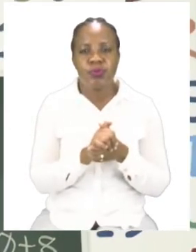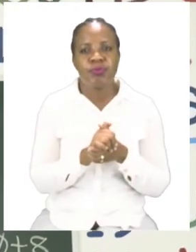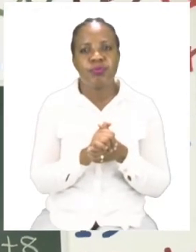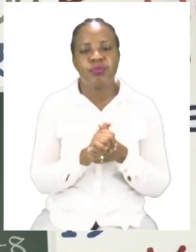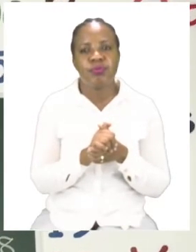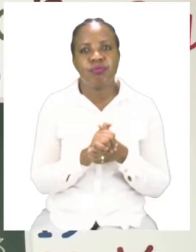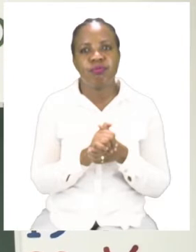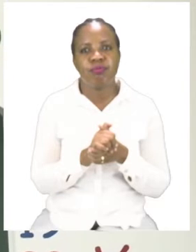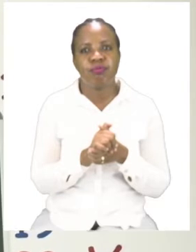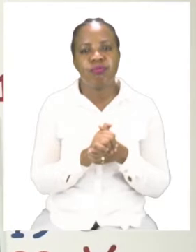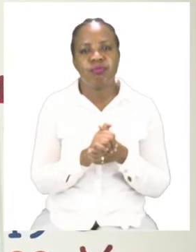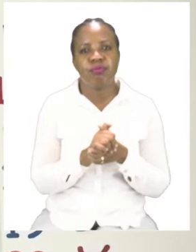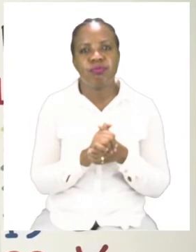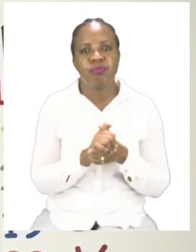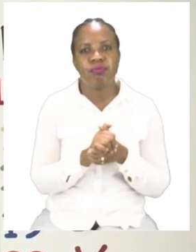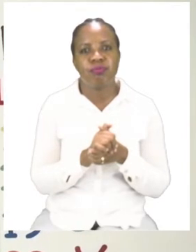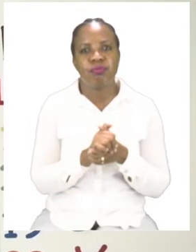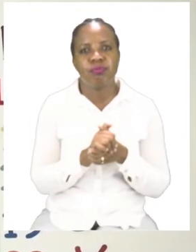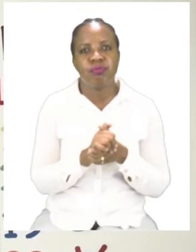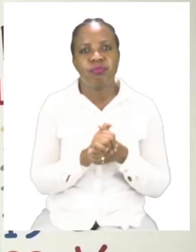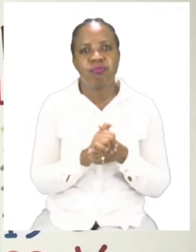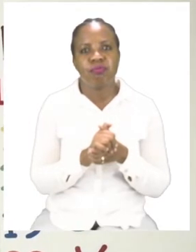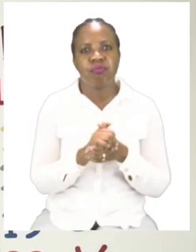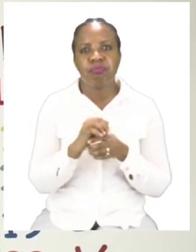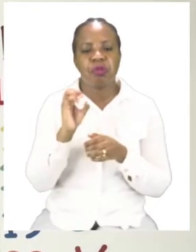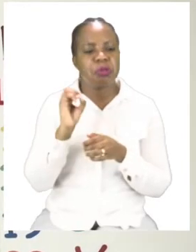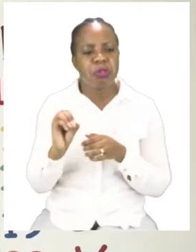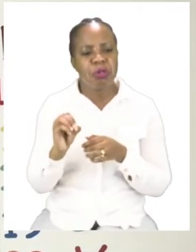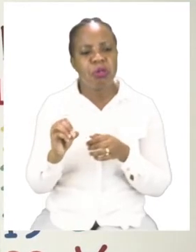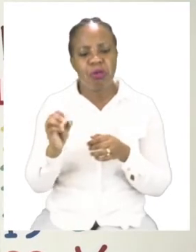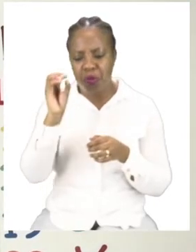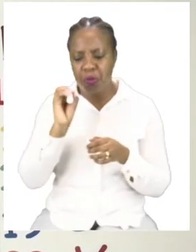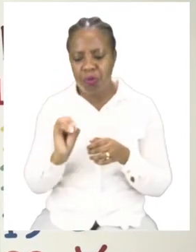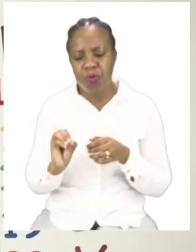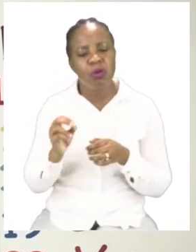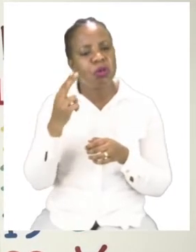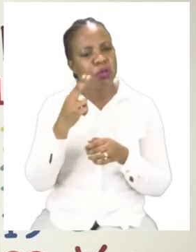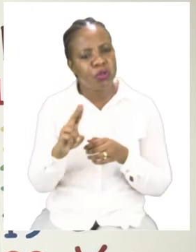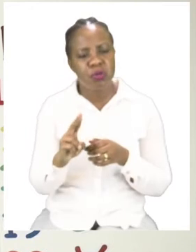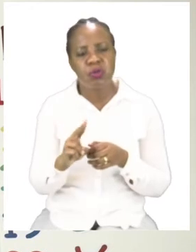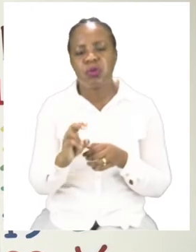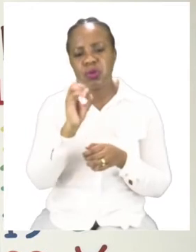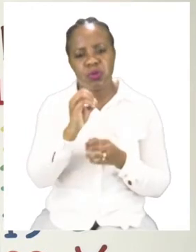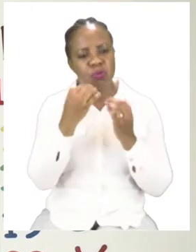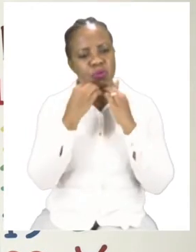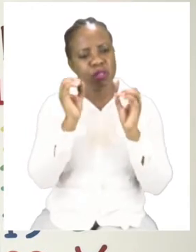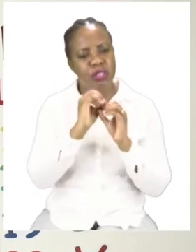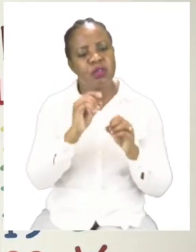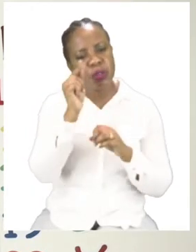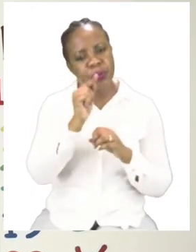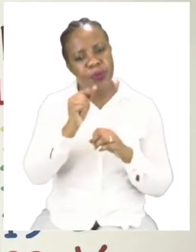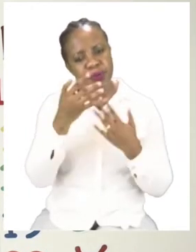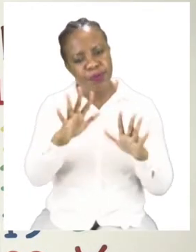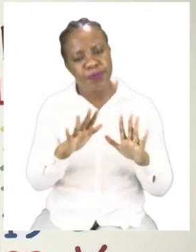put here. So don't try and put another zero for your answer line. Take your time,